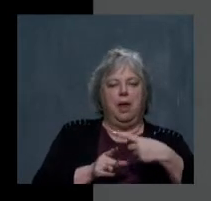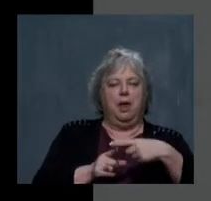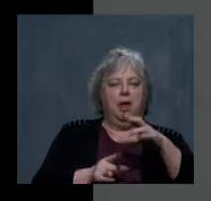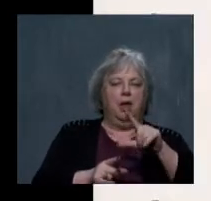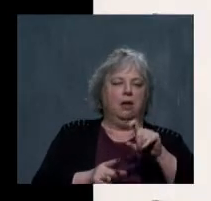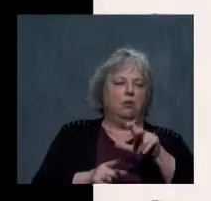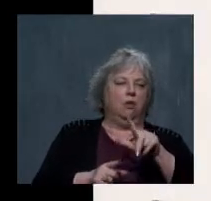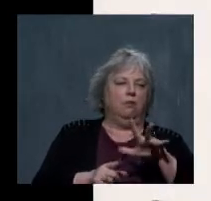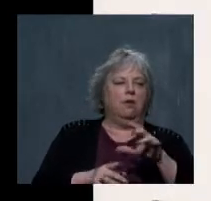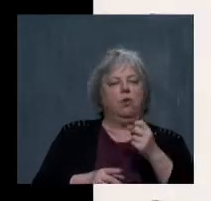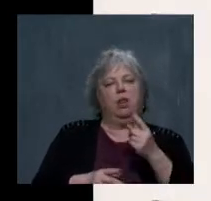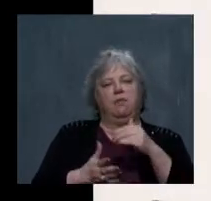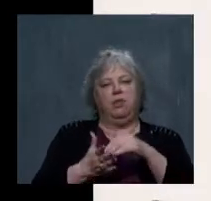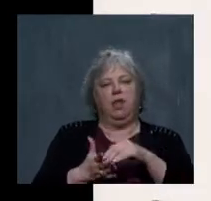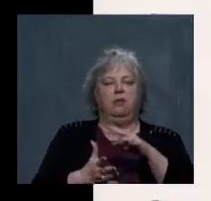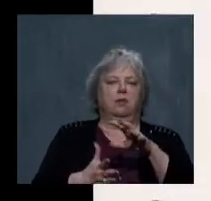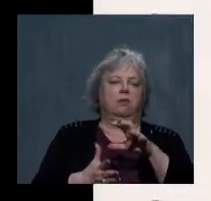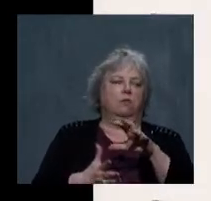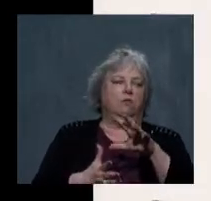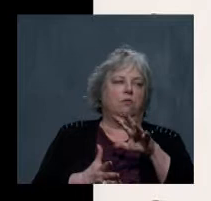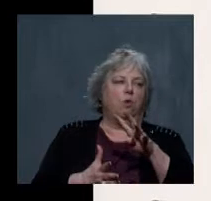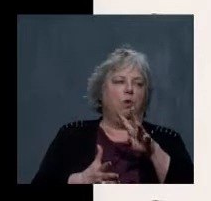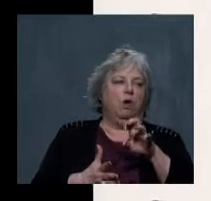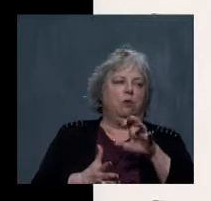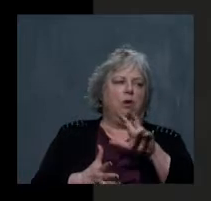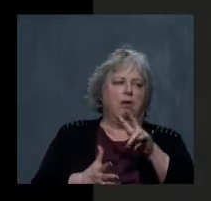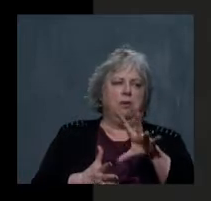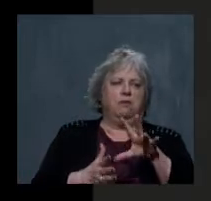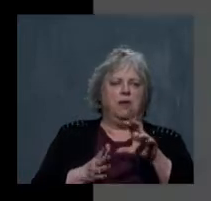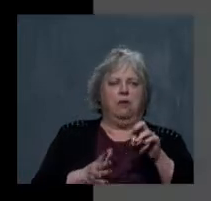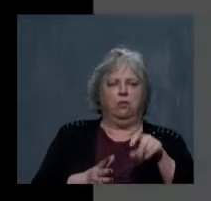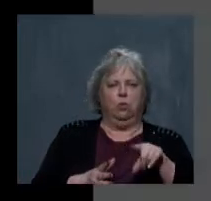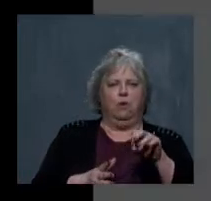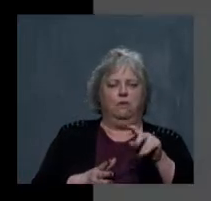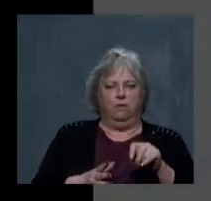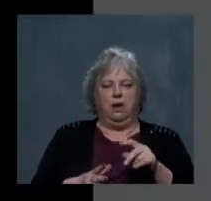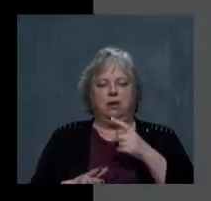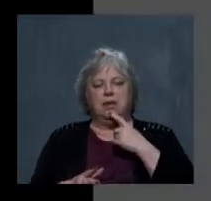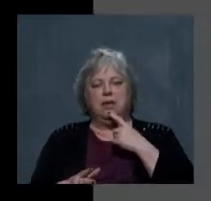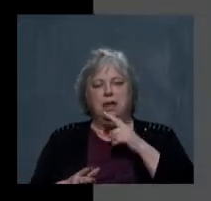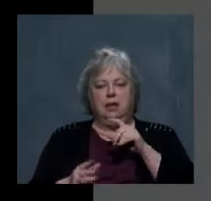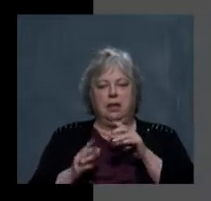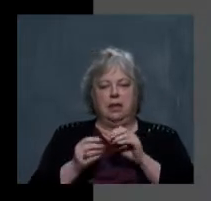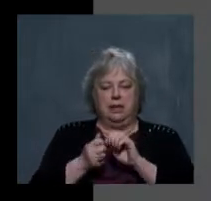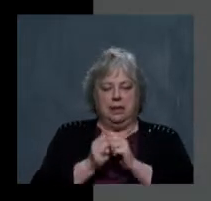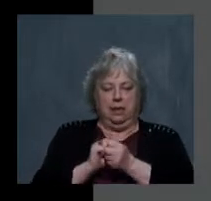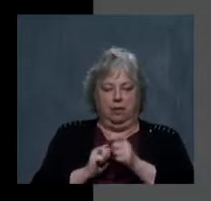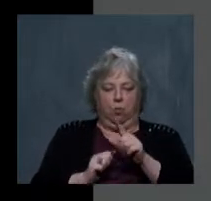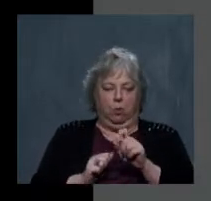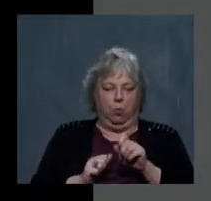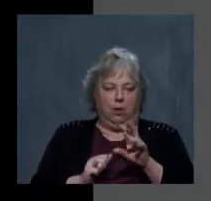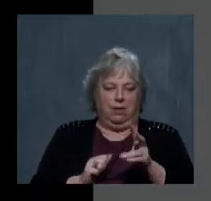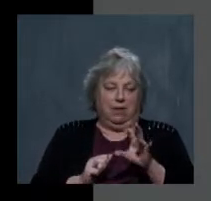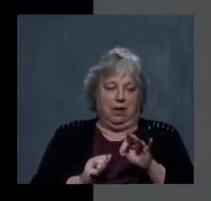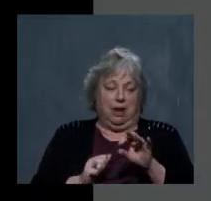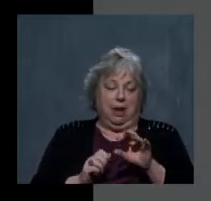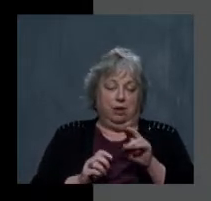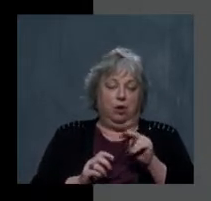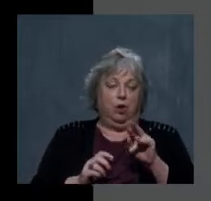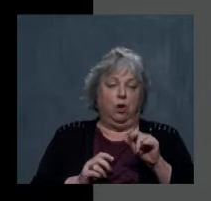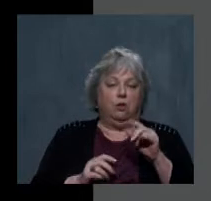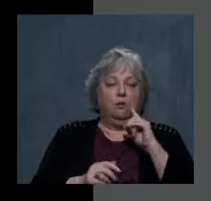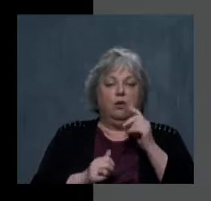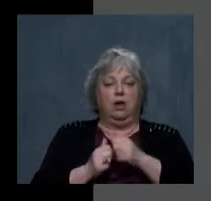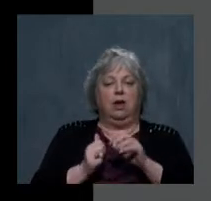or 11,475 square feet in area. The applicant indicated a density of 1.97 units per acre, consistent with the